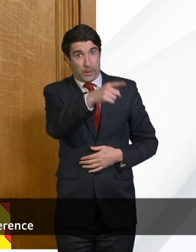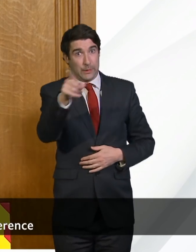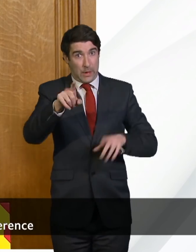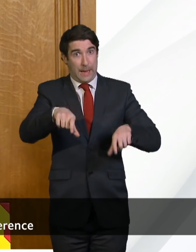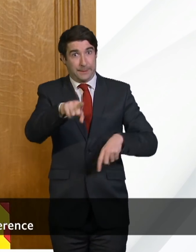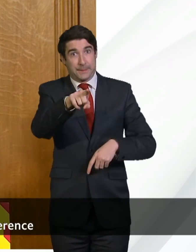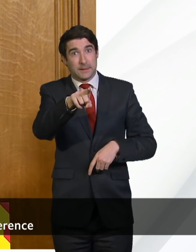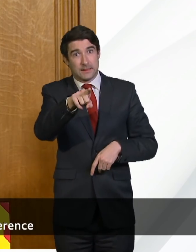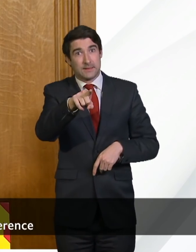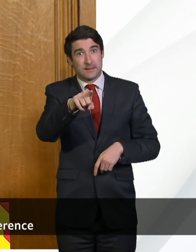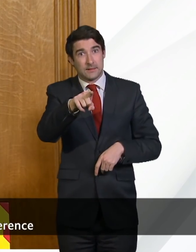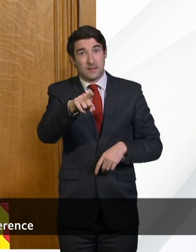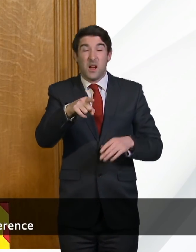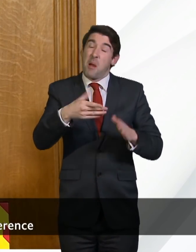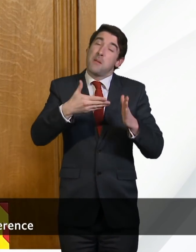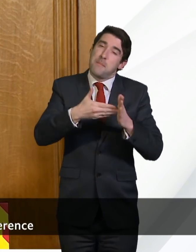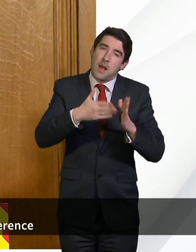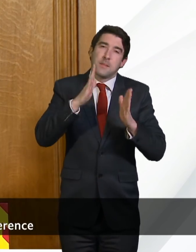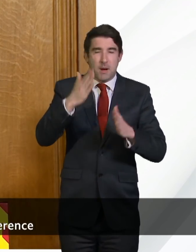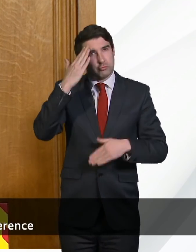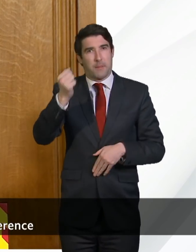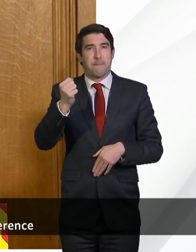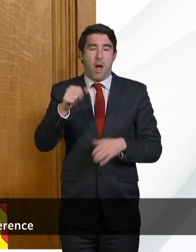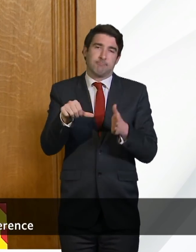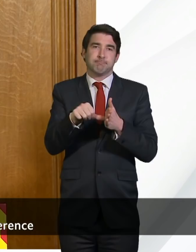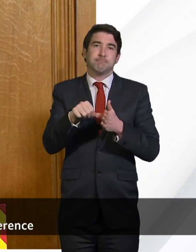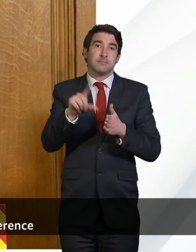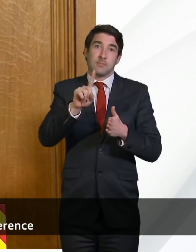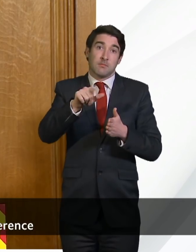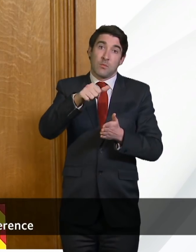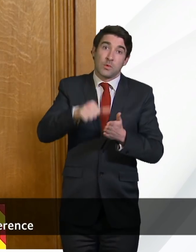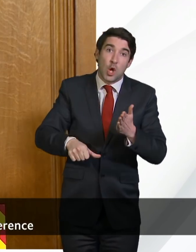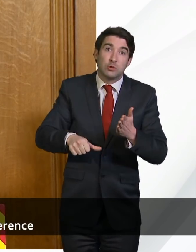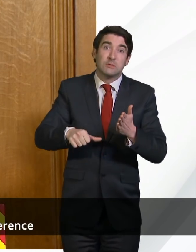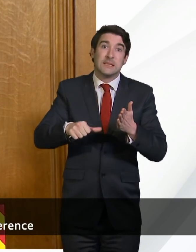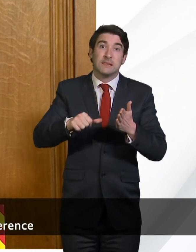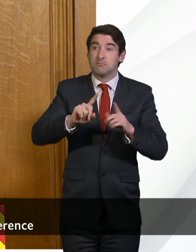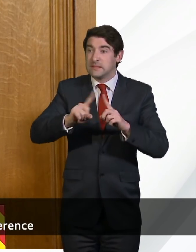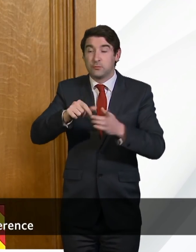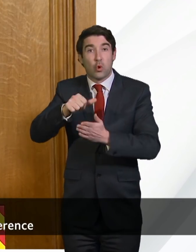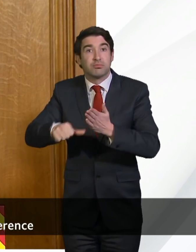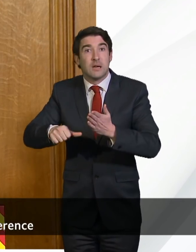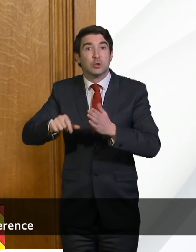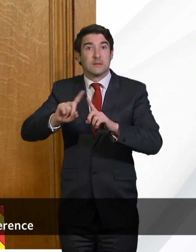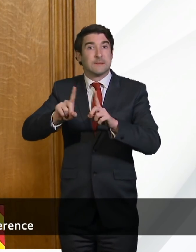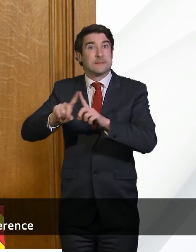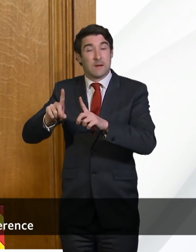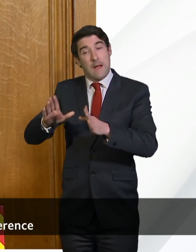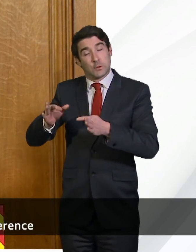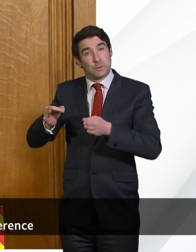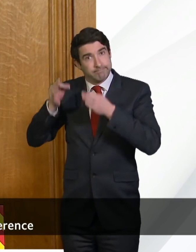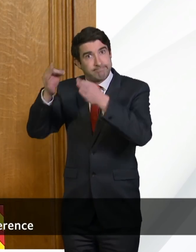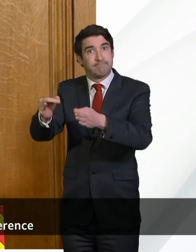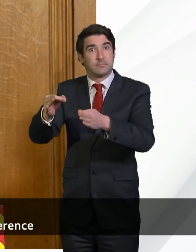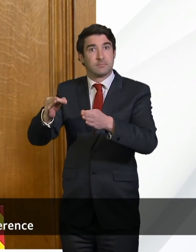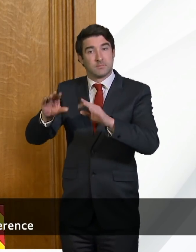on things that have to be delayed to free up NHS space. And we have to think about the effects